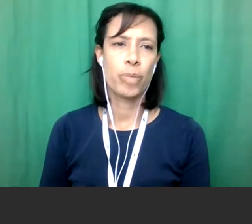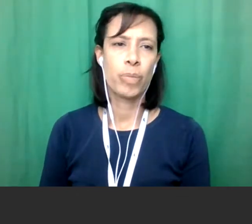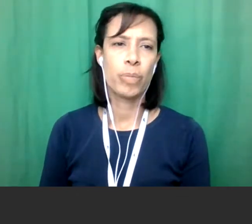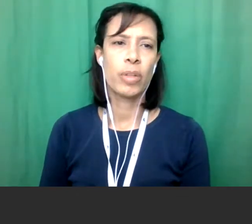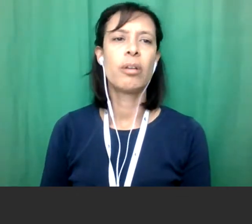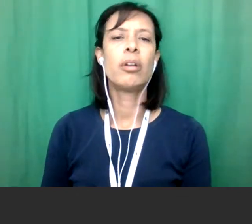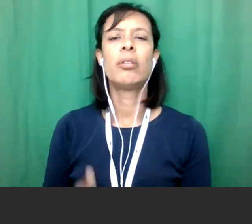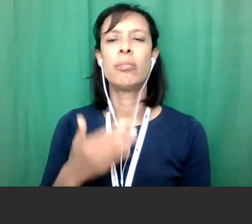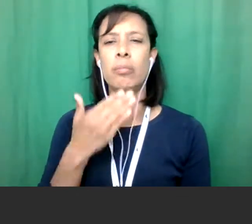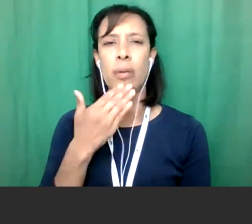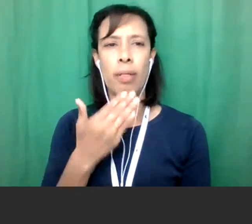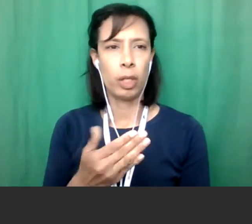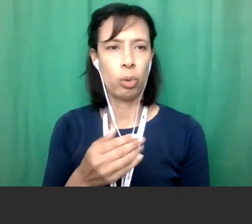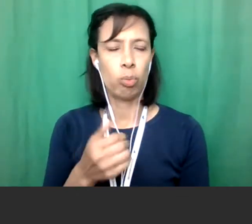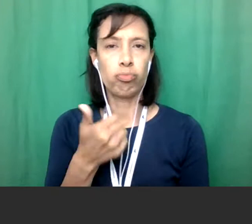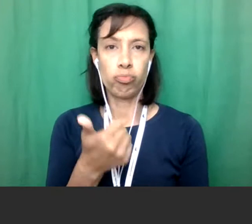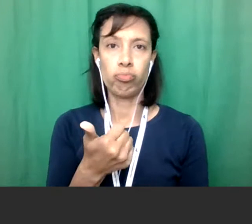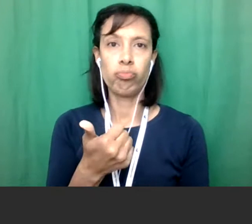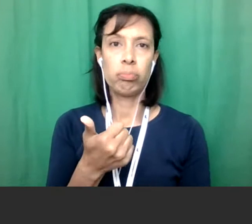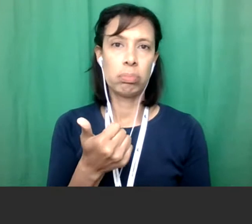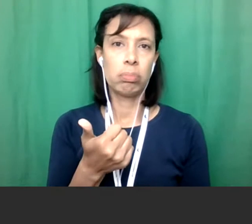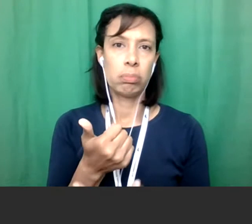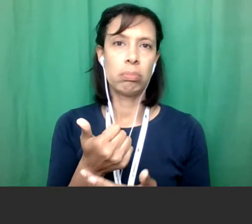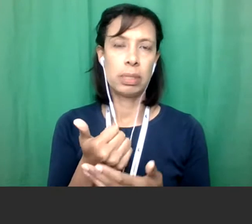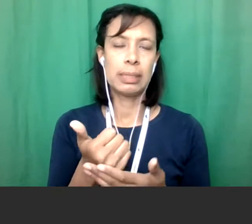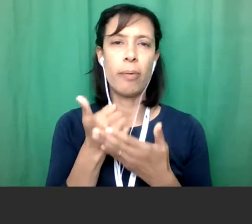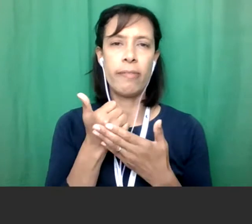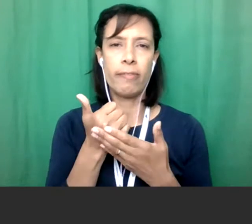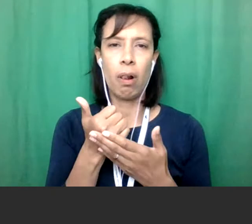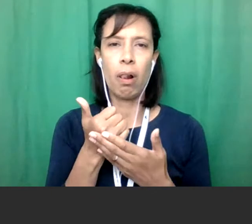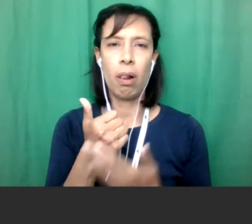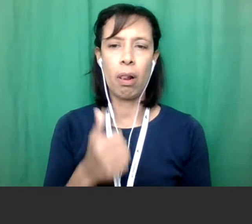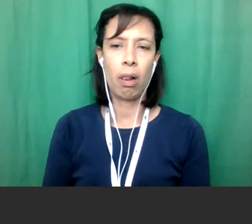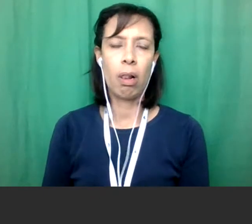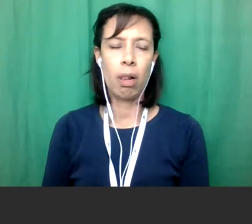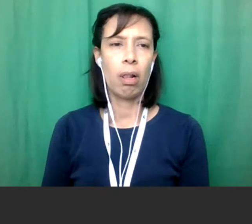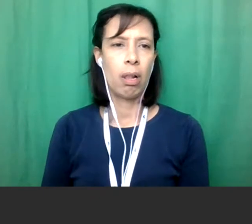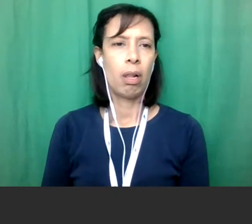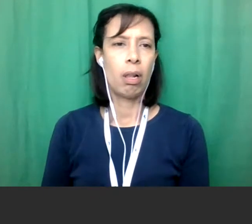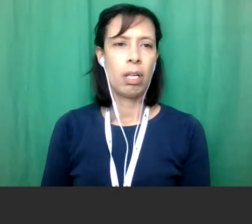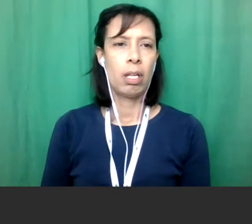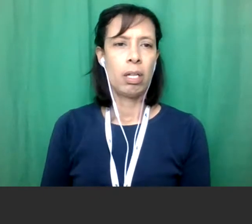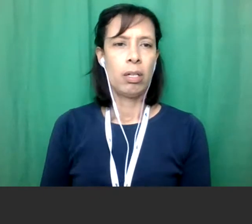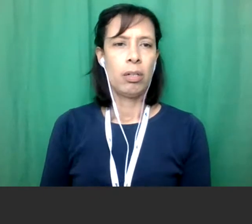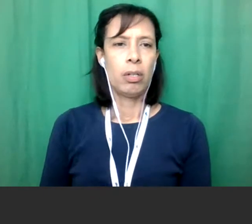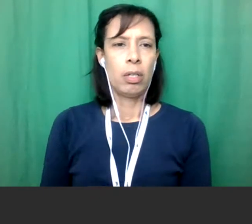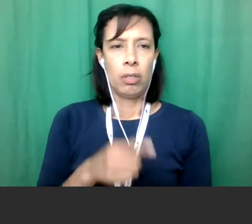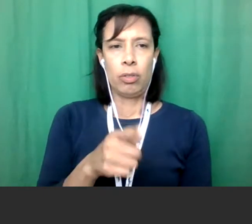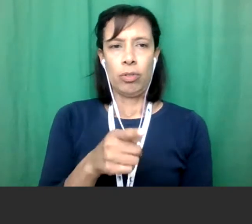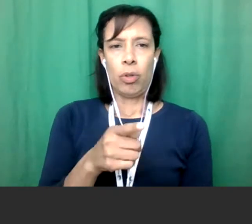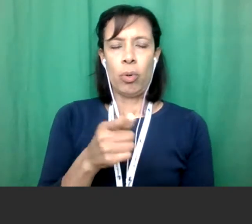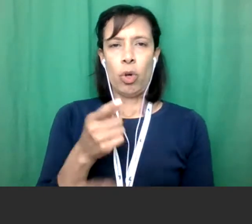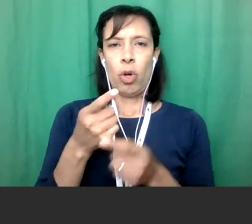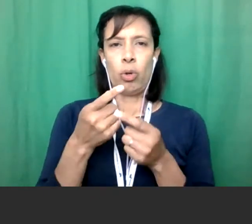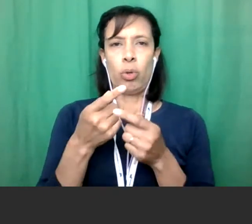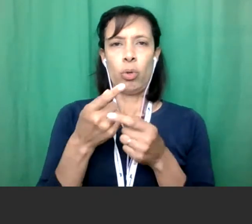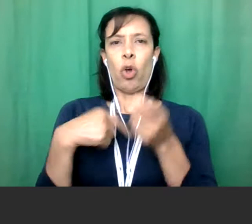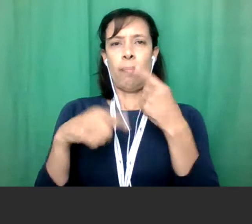Thank you. And that's great. That's really helpful for me. And what you could do, let me just go back to that screen I was sharing